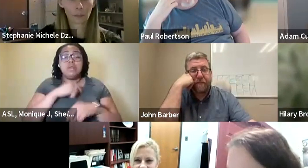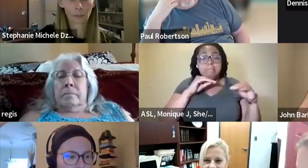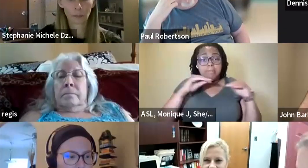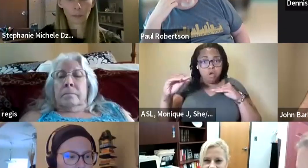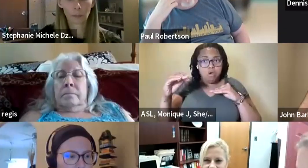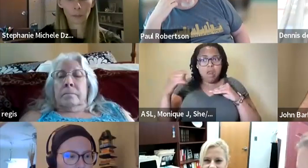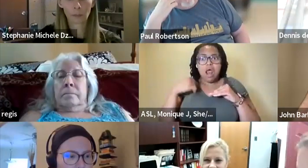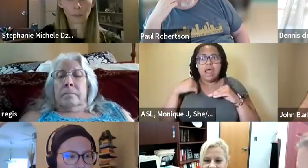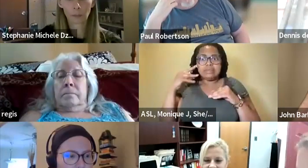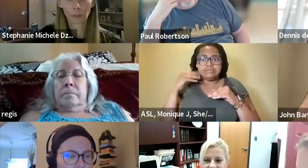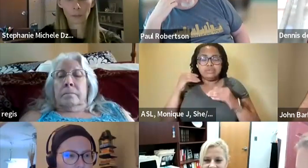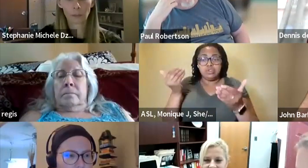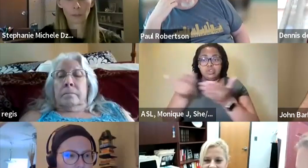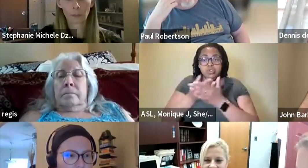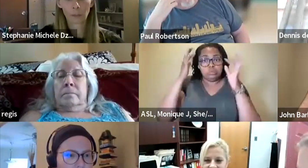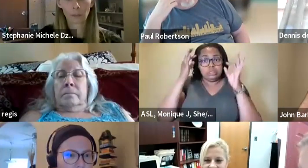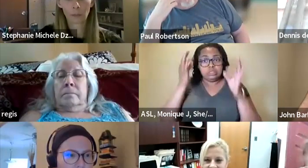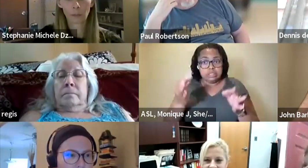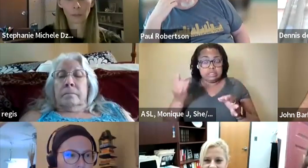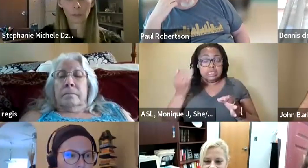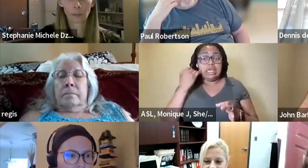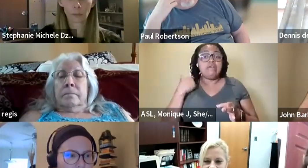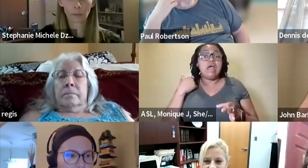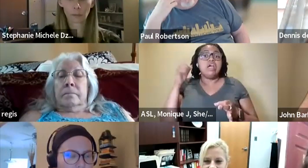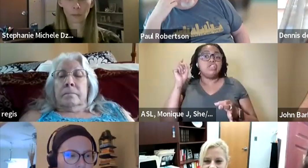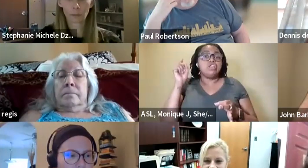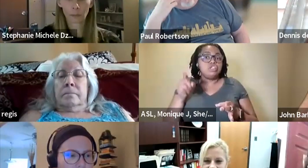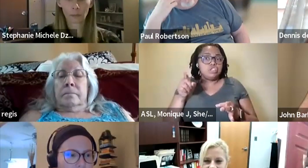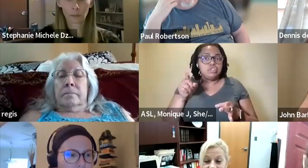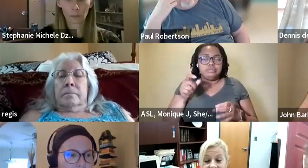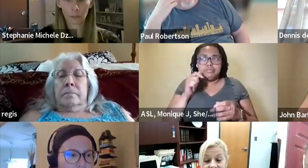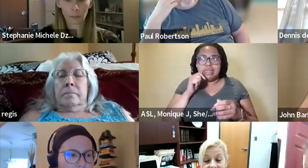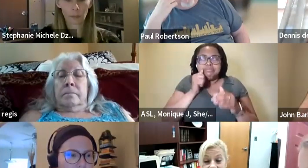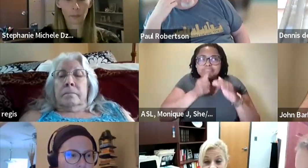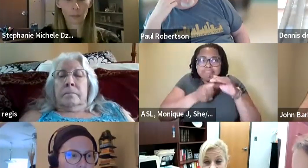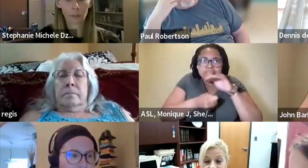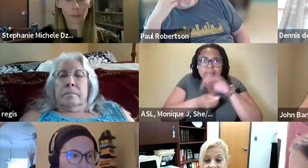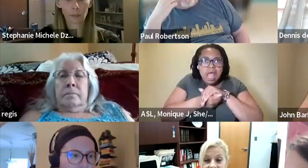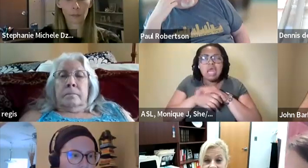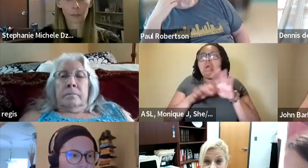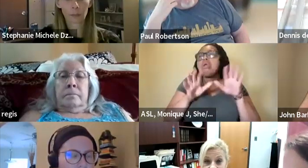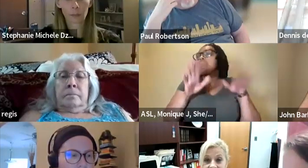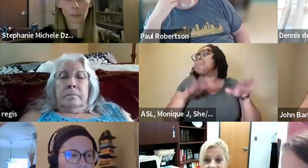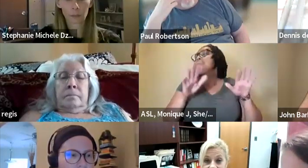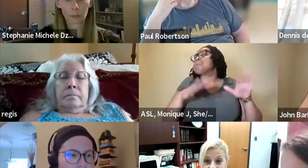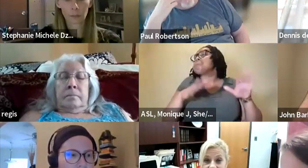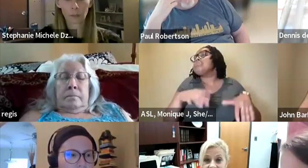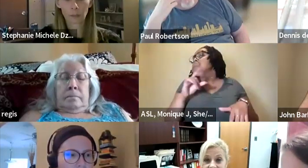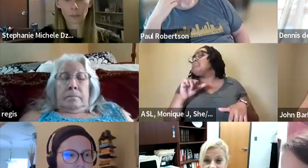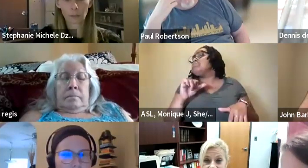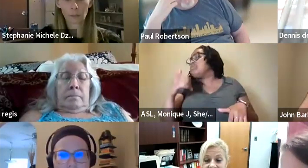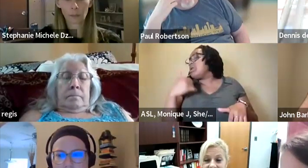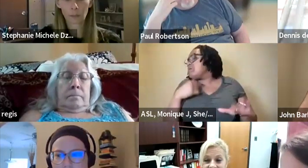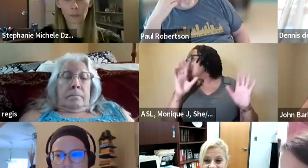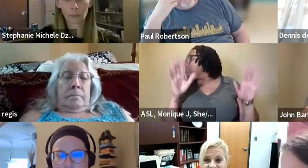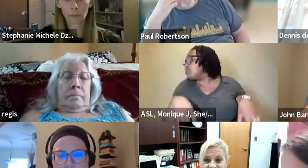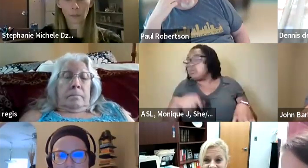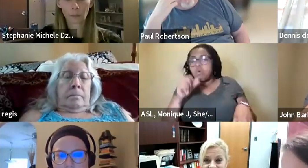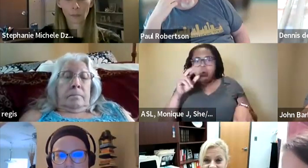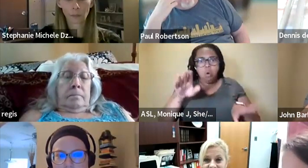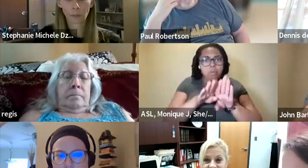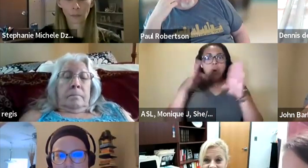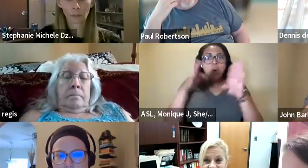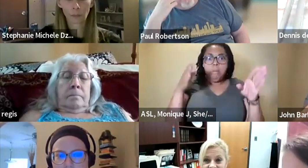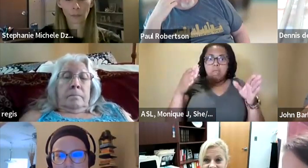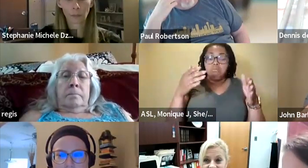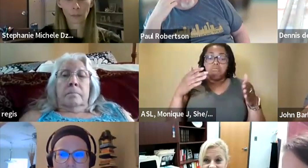new decision about whether to sort of hide or downplay my disability or to be open. And